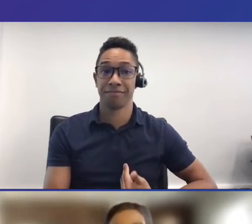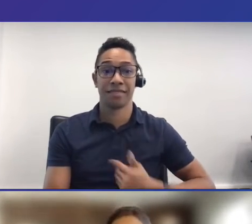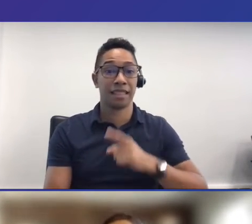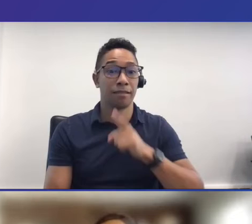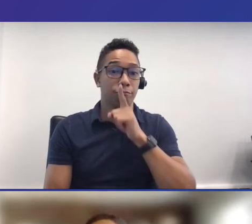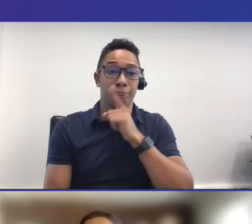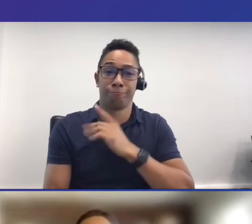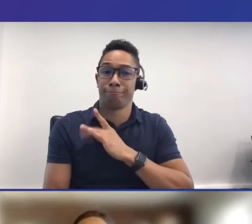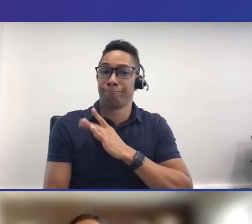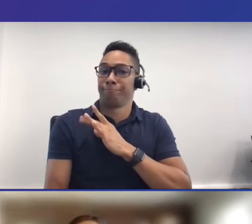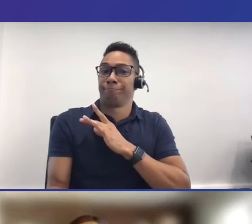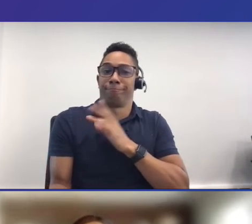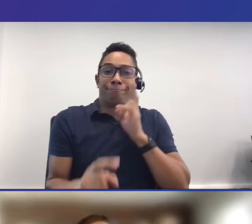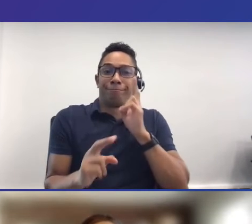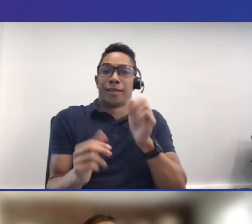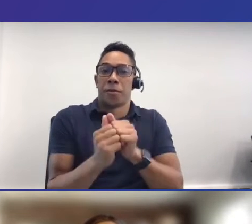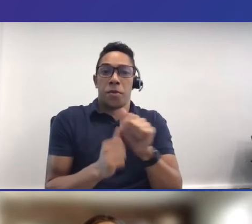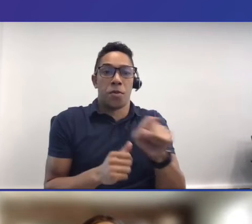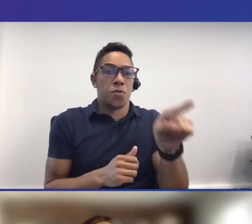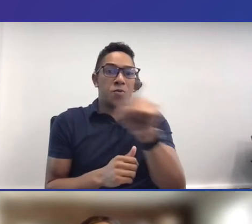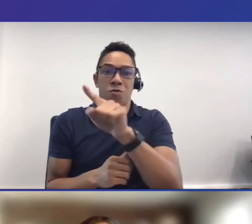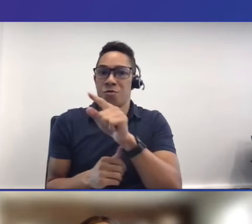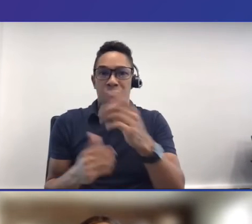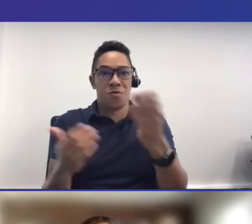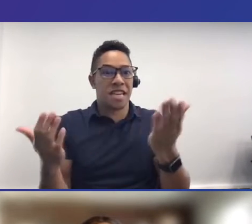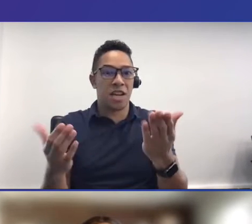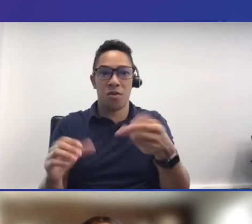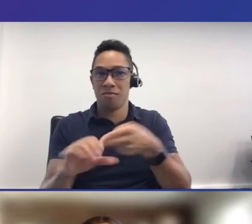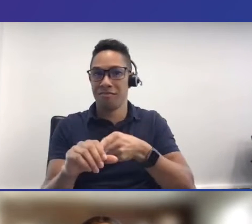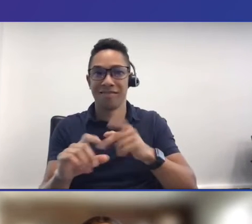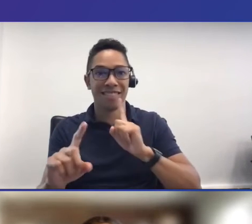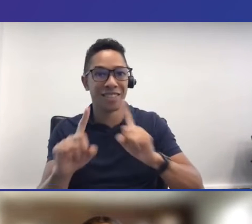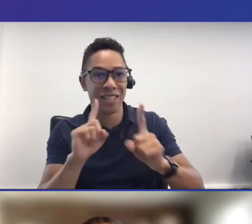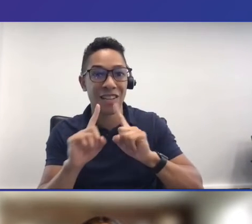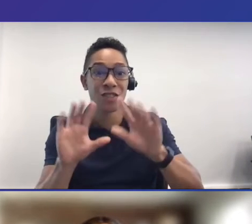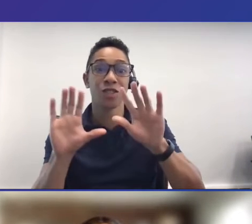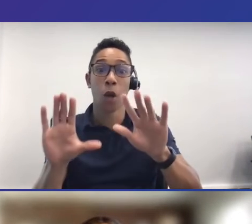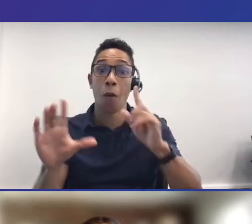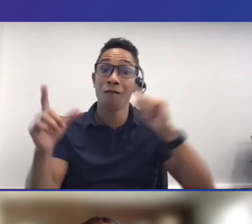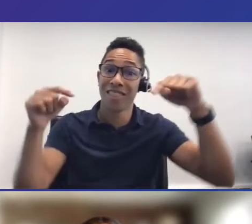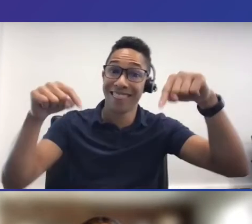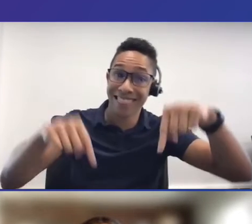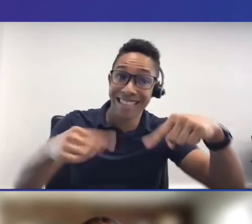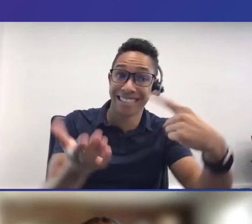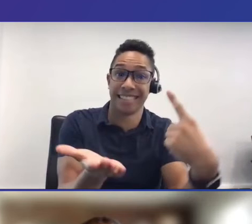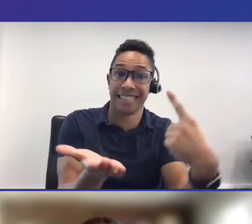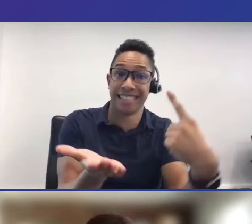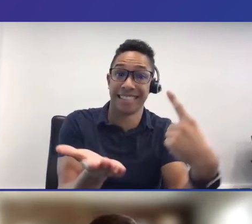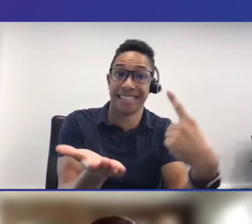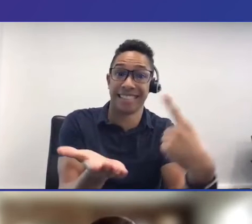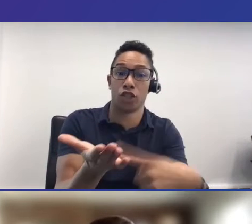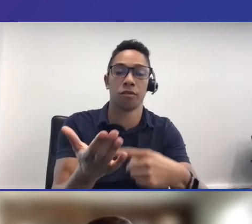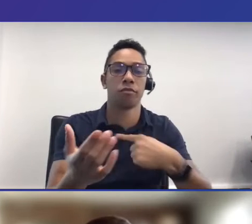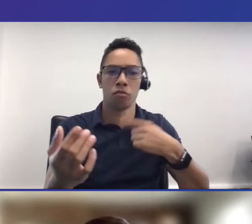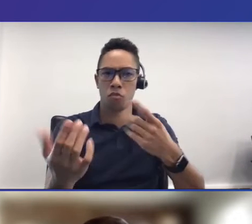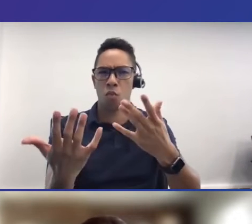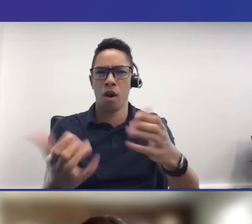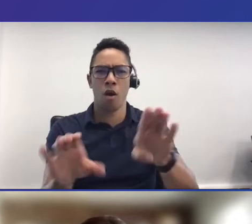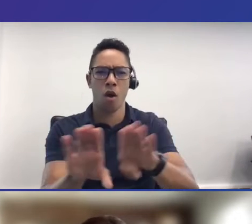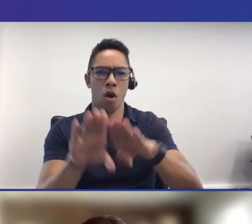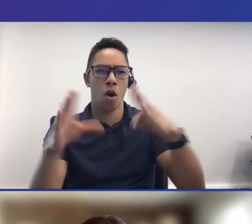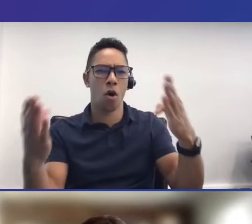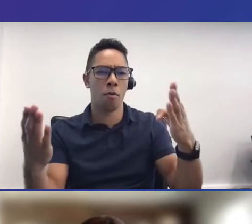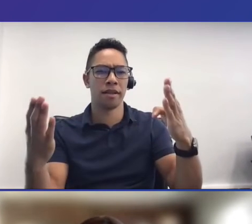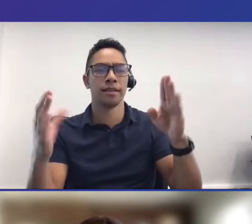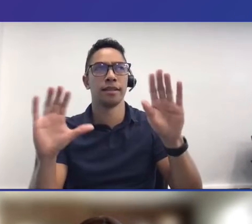these conversations. I would love to begin your conversation with just